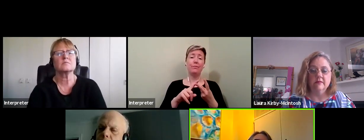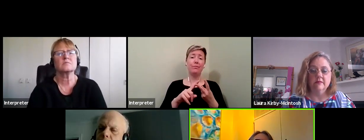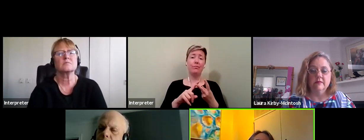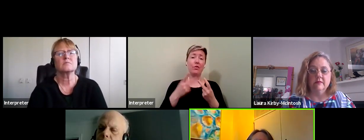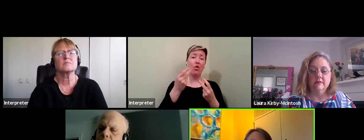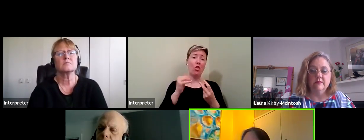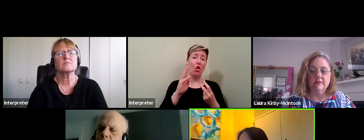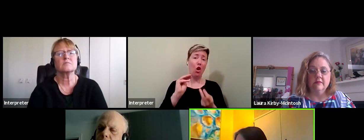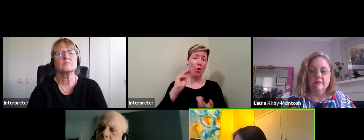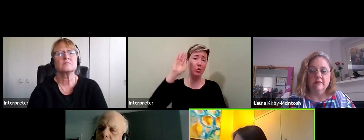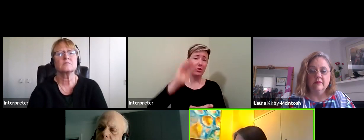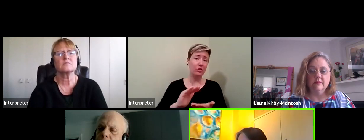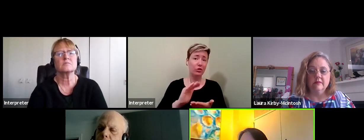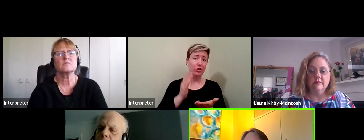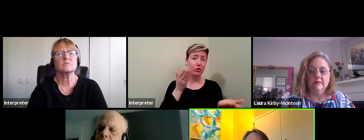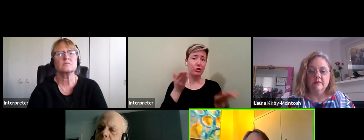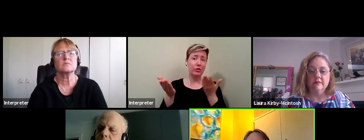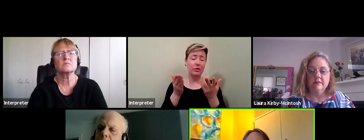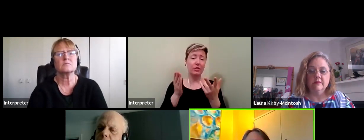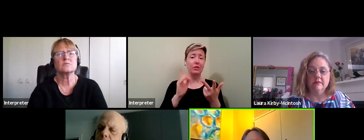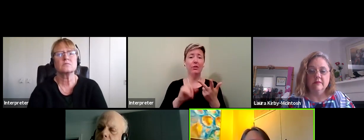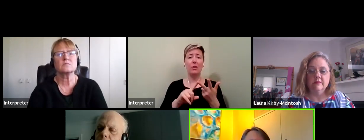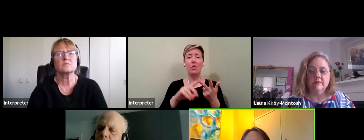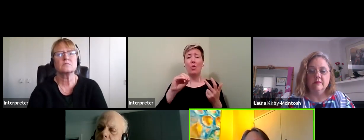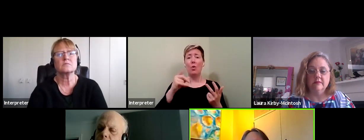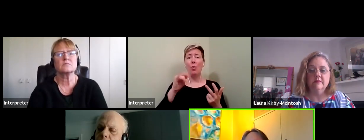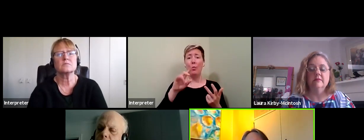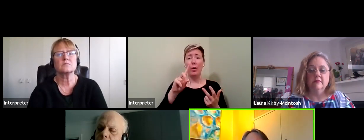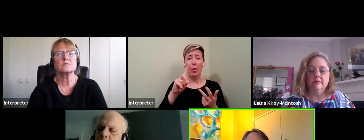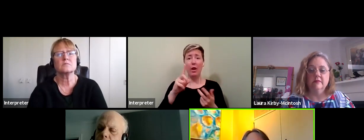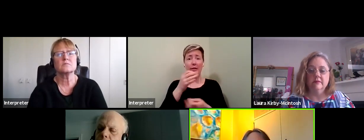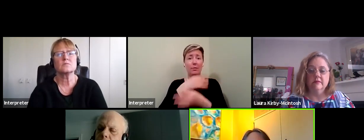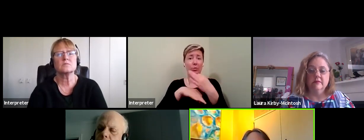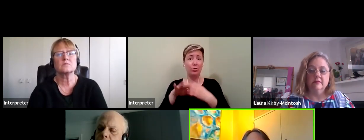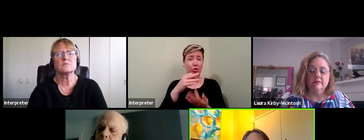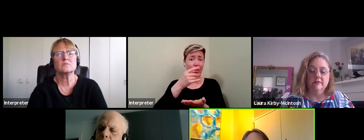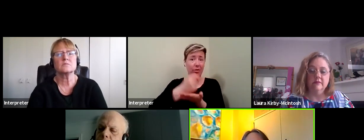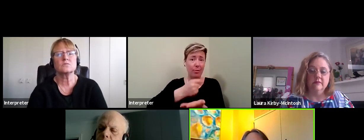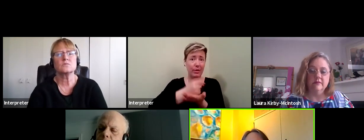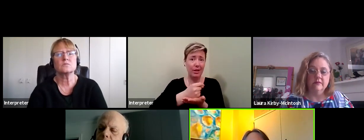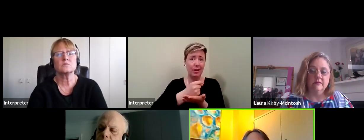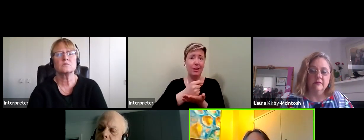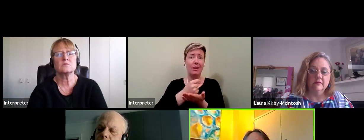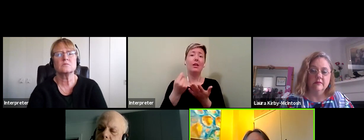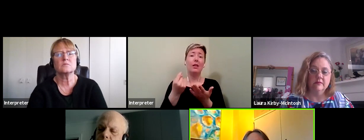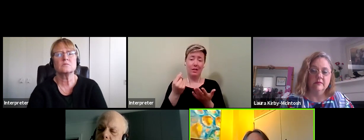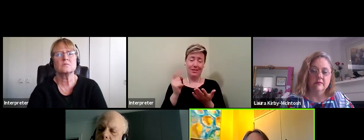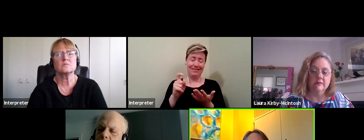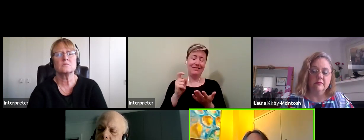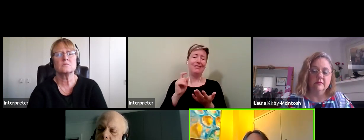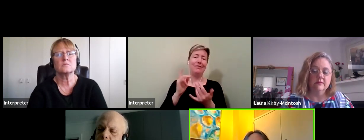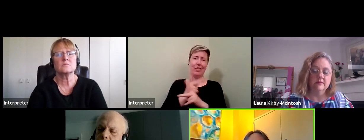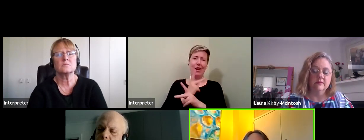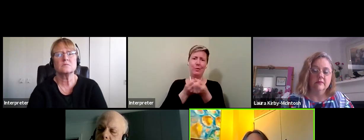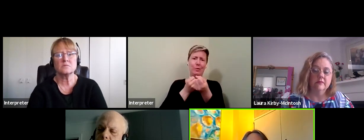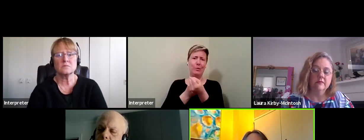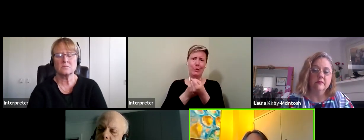and opioid substitution therapy, because right now those services are strapped, and